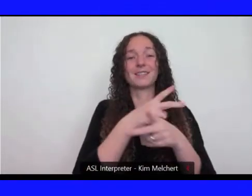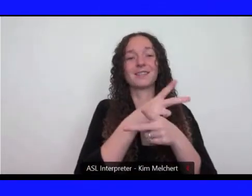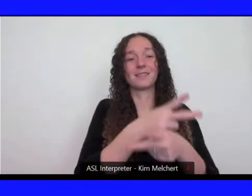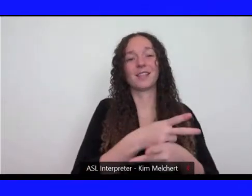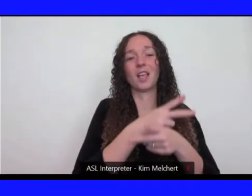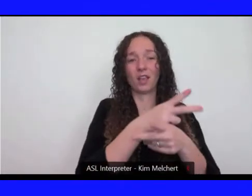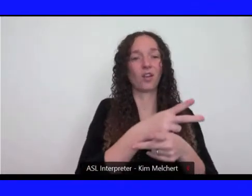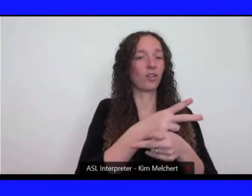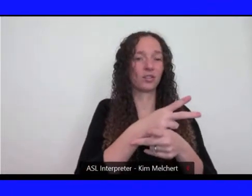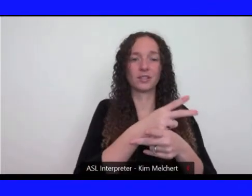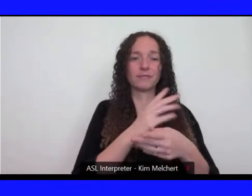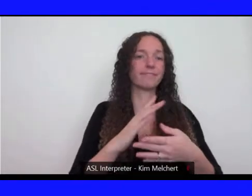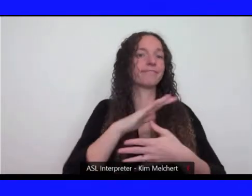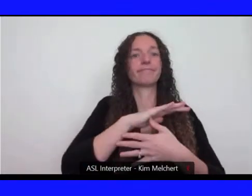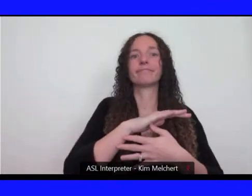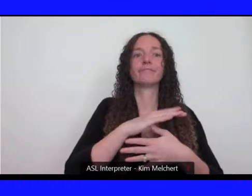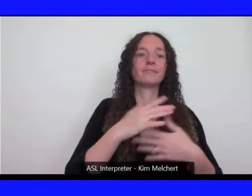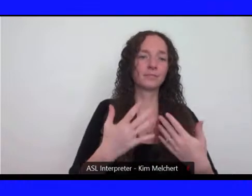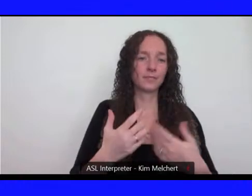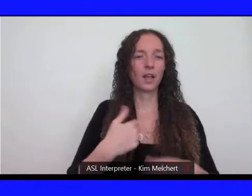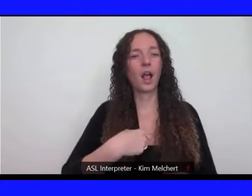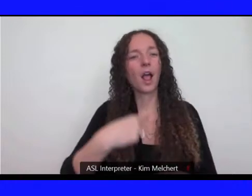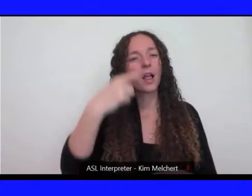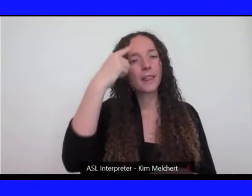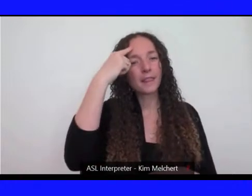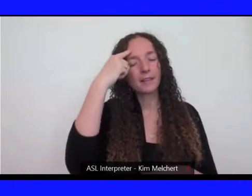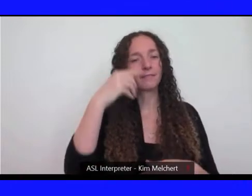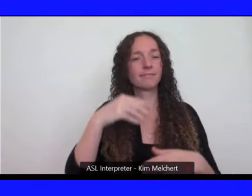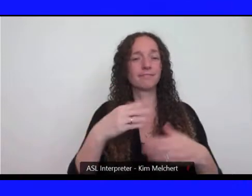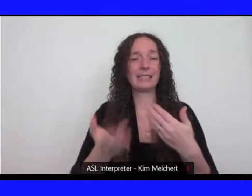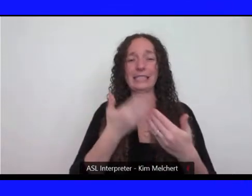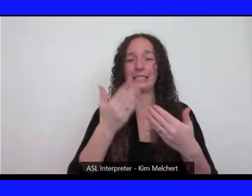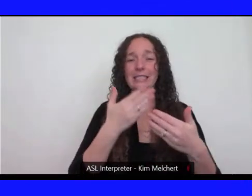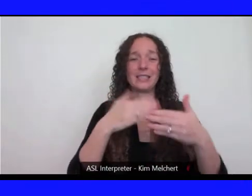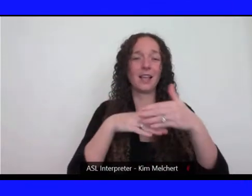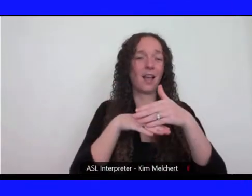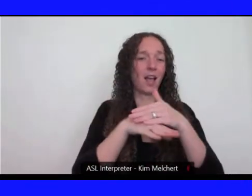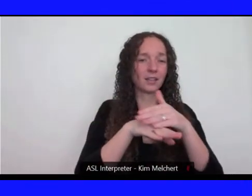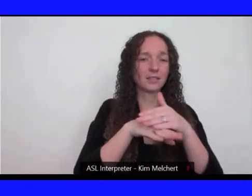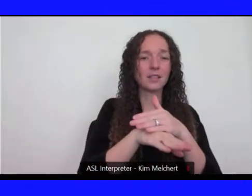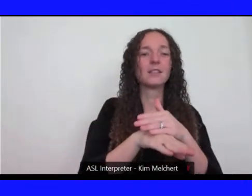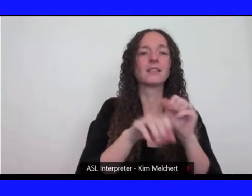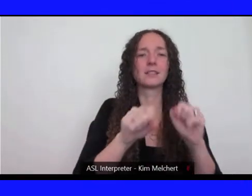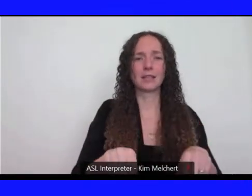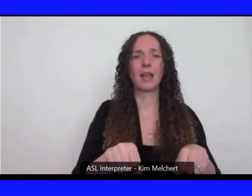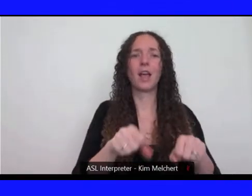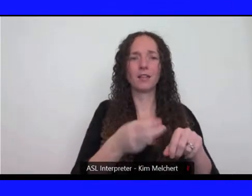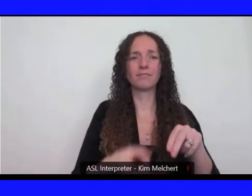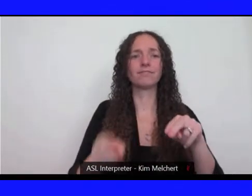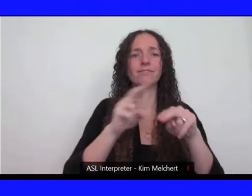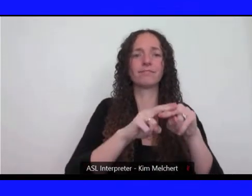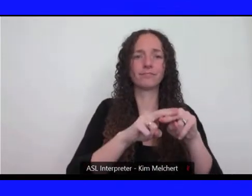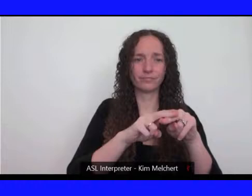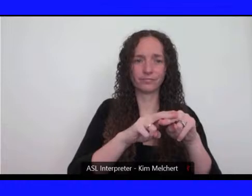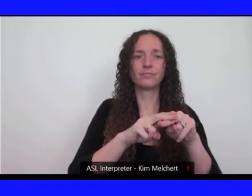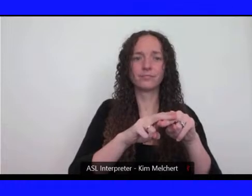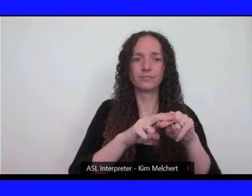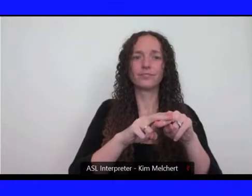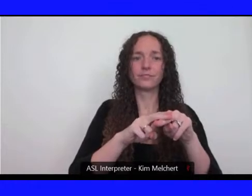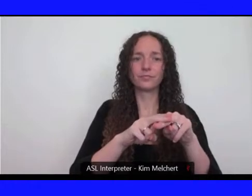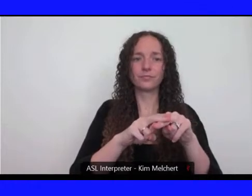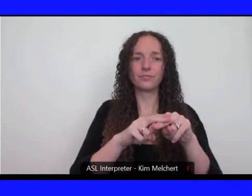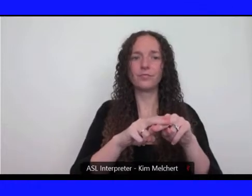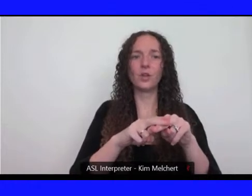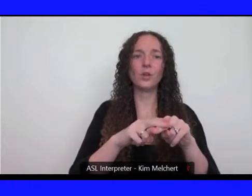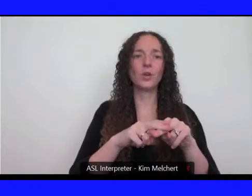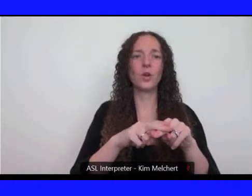I really like because there's so many different metrics, they do something called key drivers, right? You can't focus on all of them all at